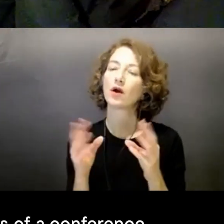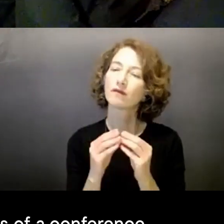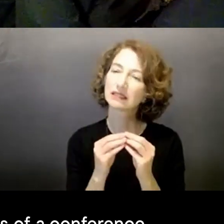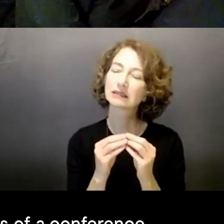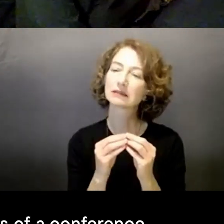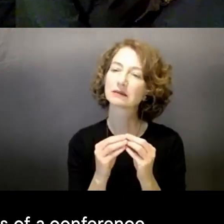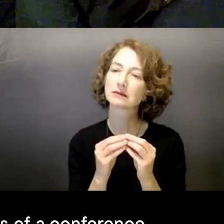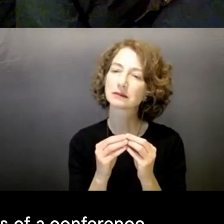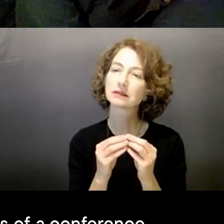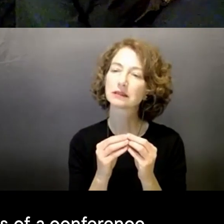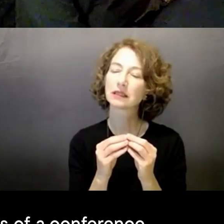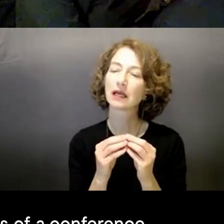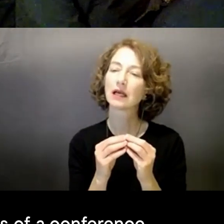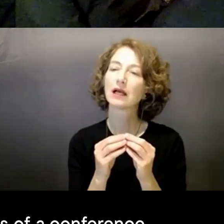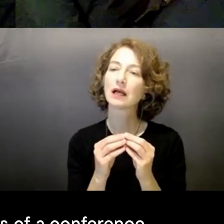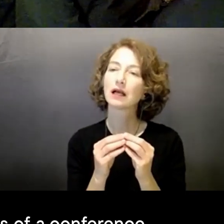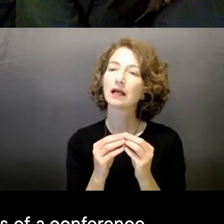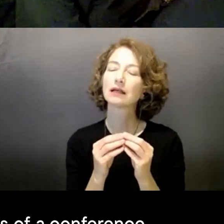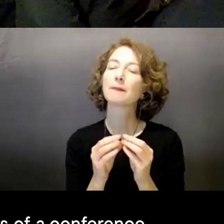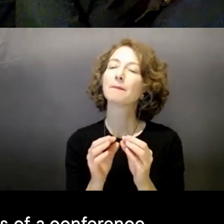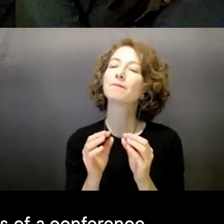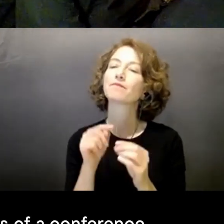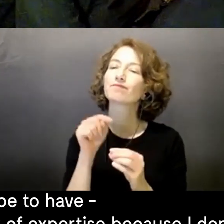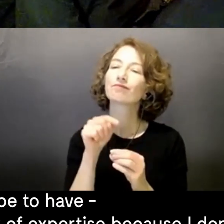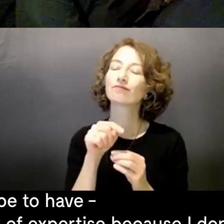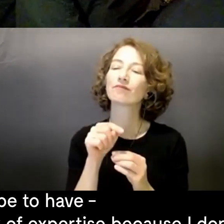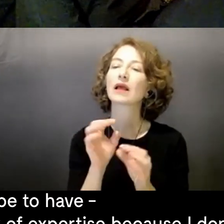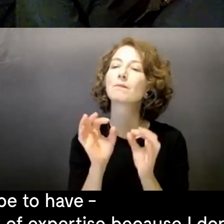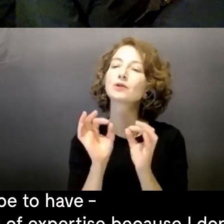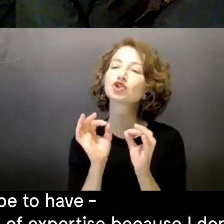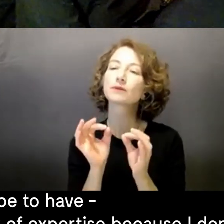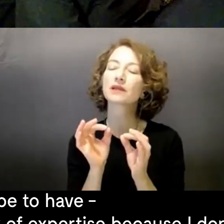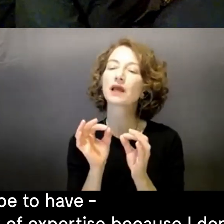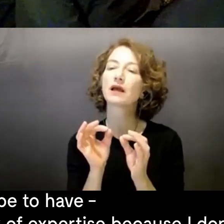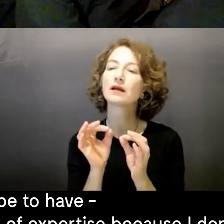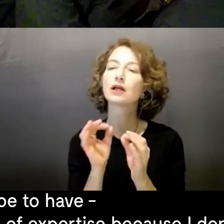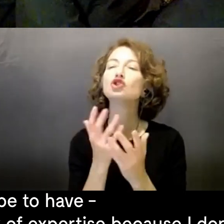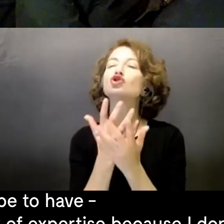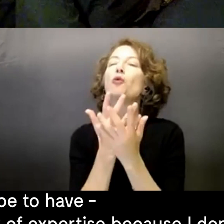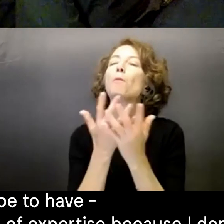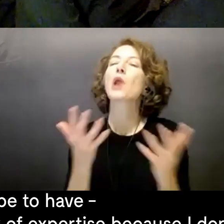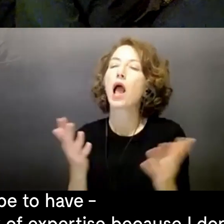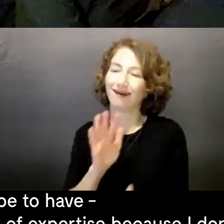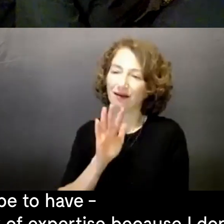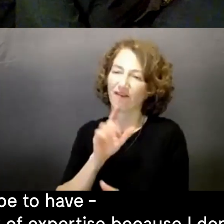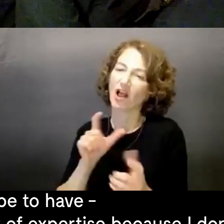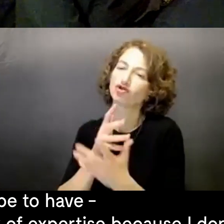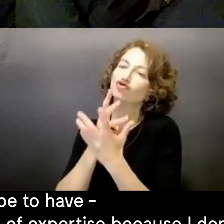certain vocabulary or a certain way of speaking? What would it be to have